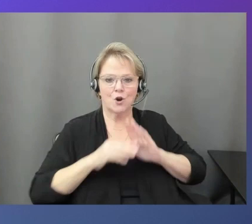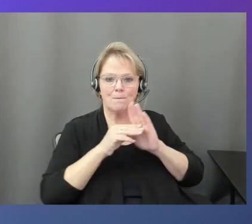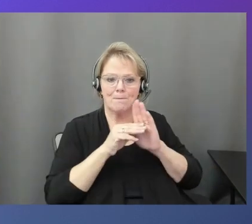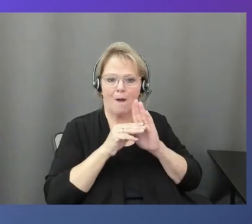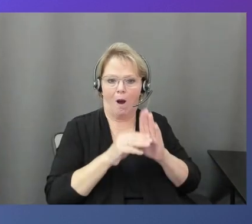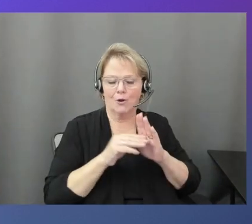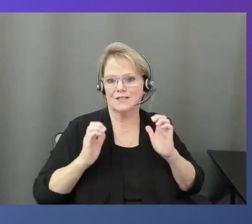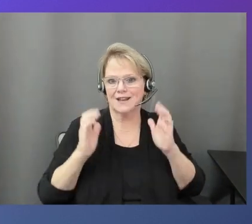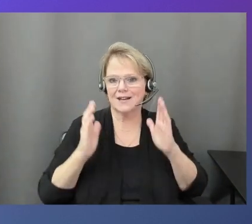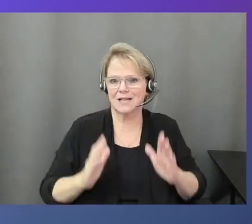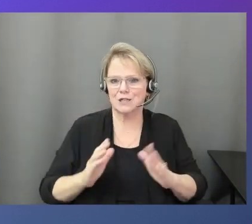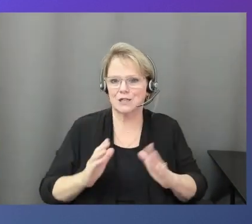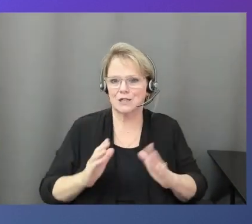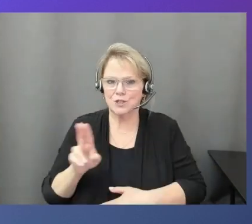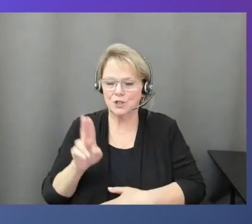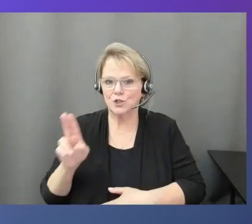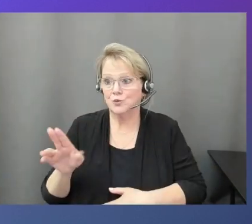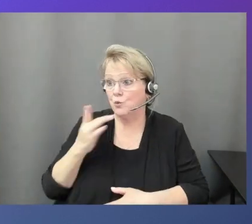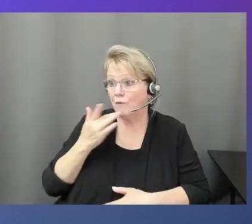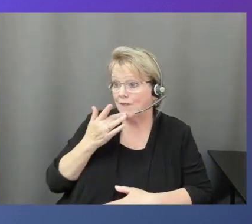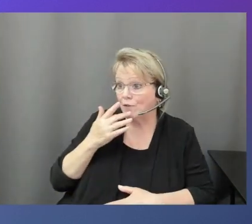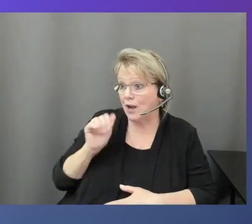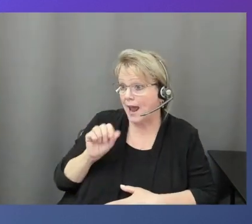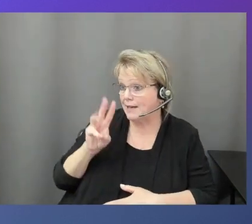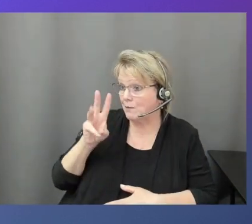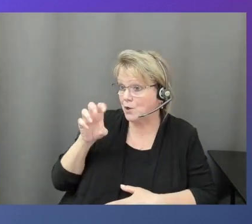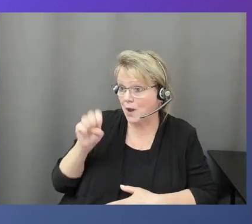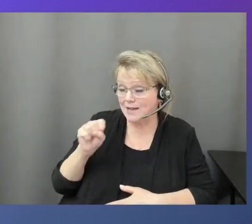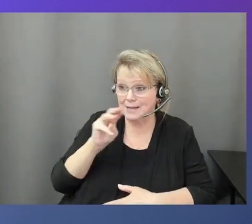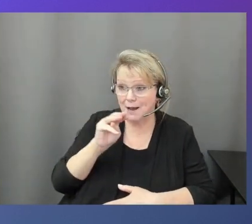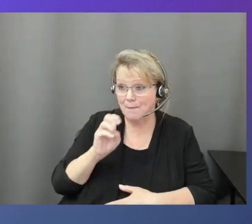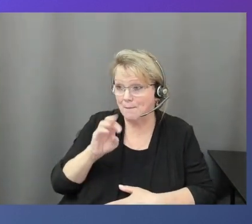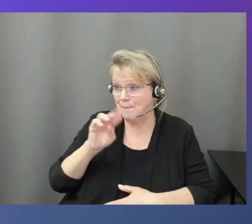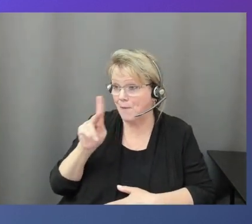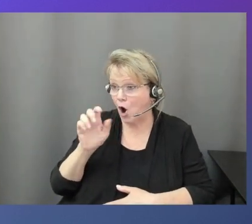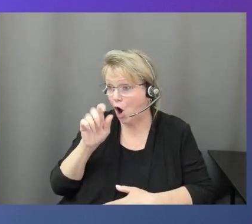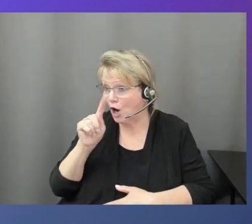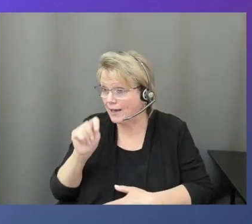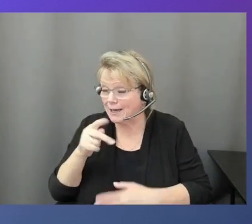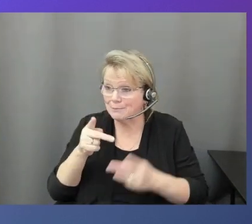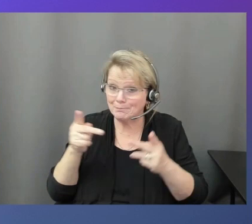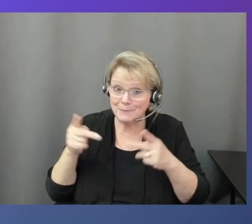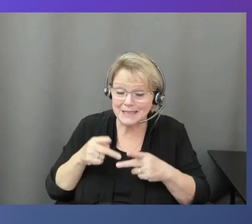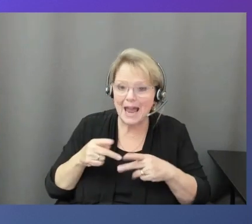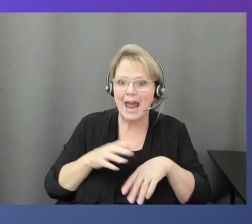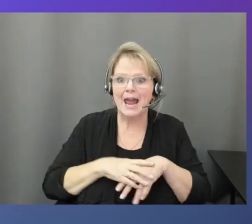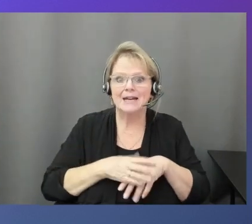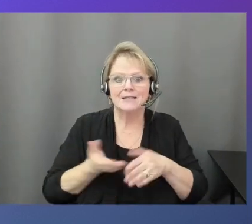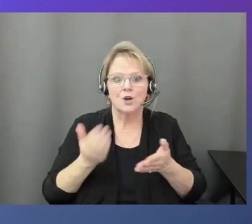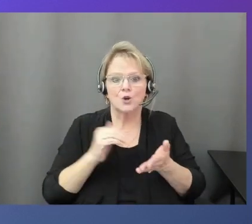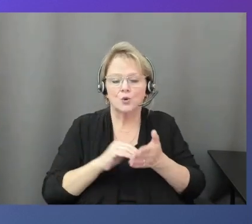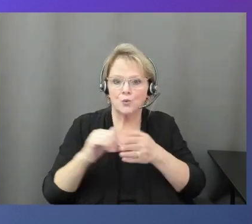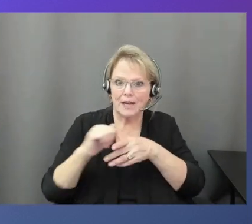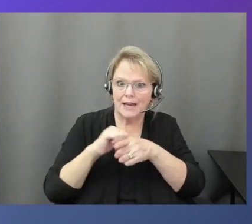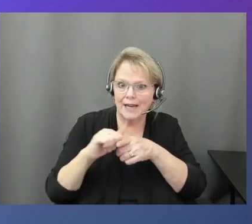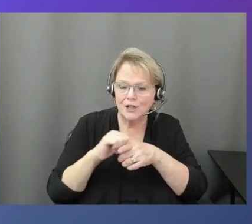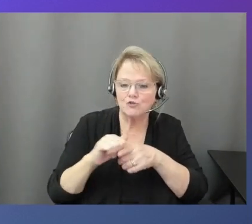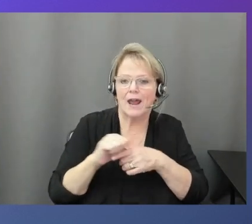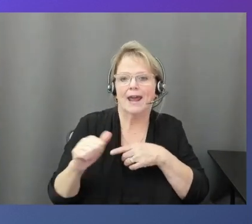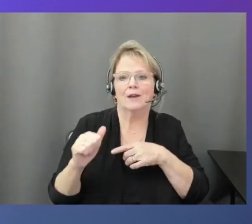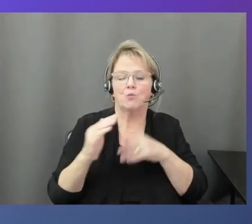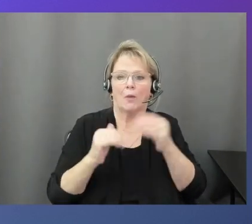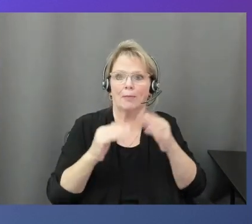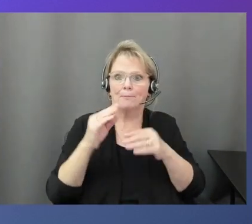favorites might be, but AWS Marketplace, pre-trained models available in SageMaker today, or built-in algorithms, rather. I'm a big